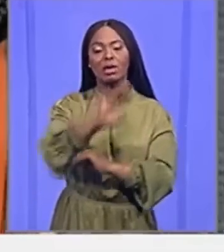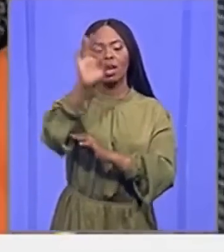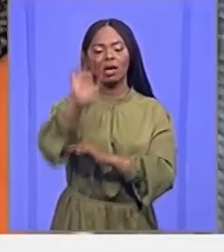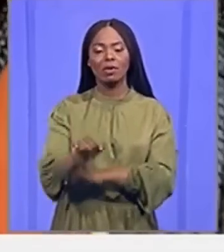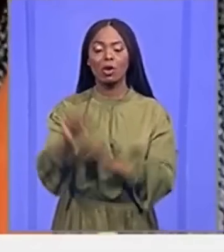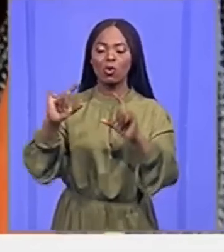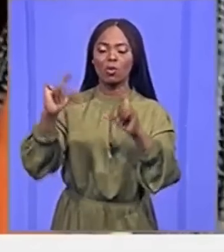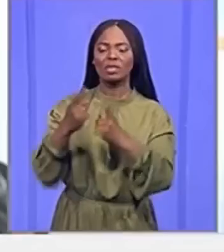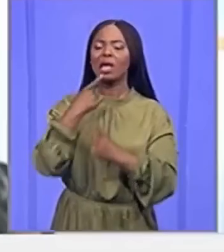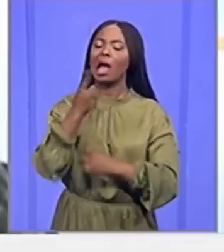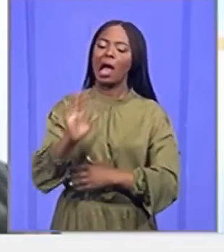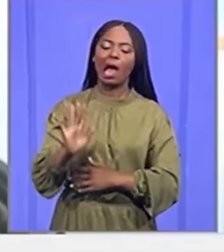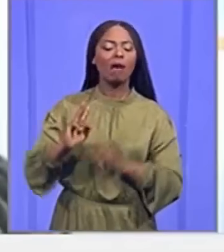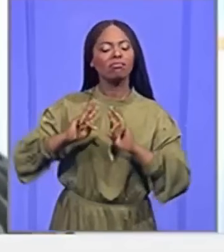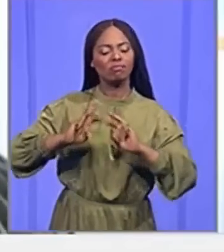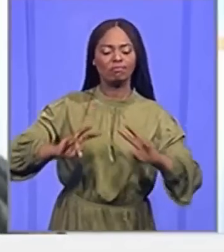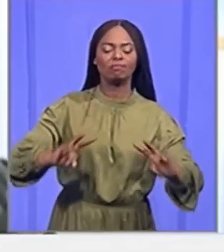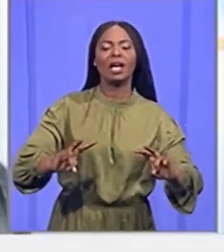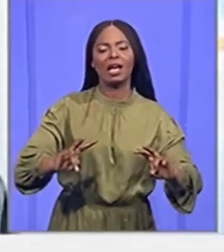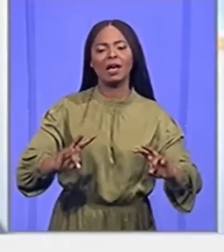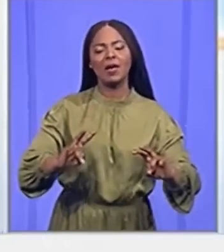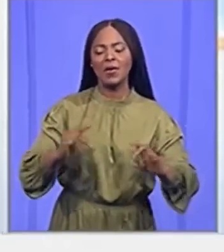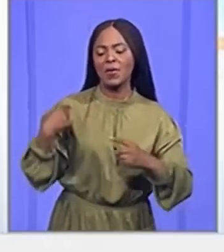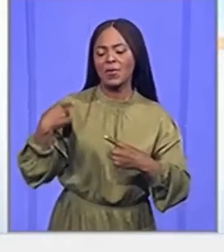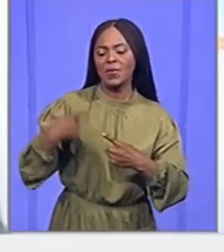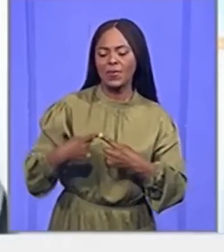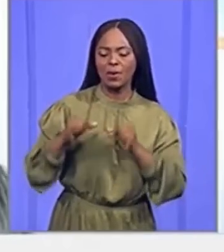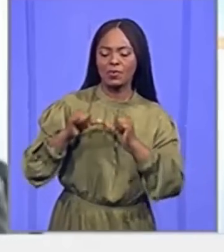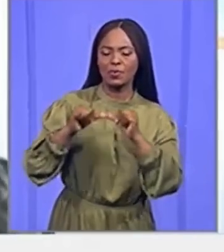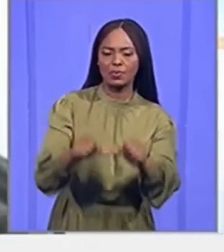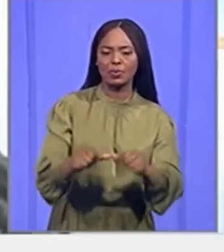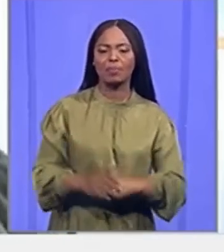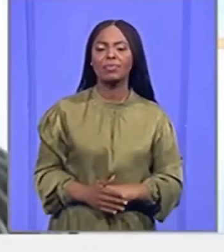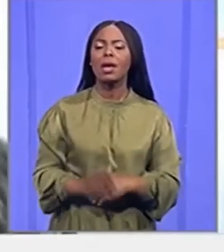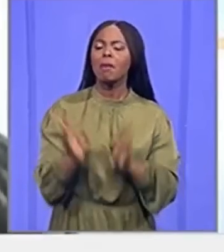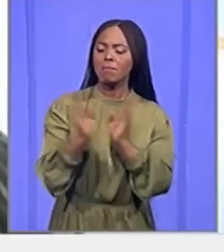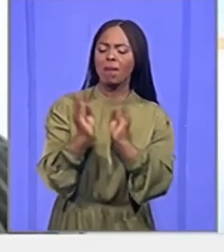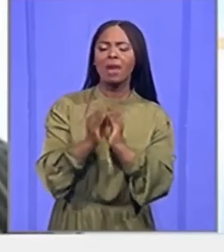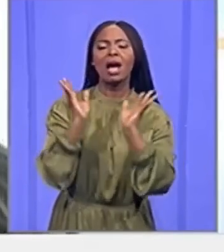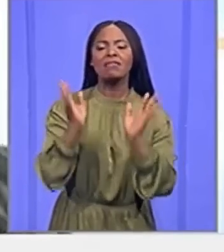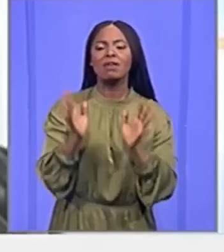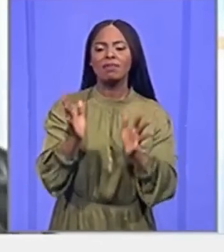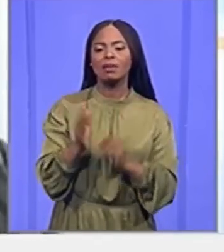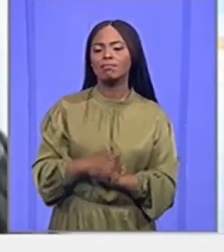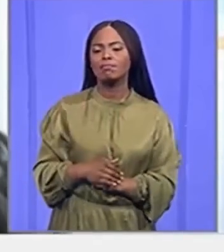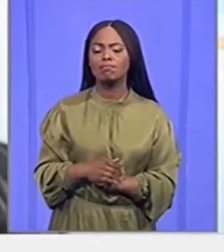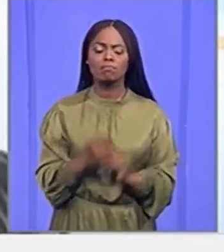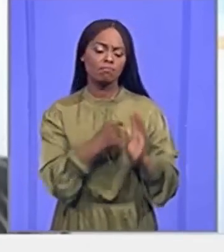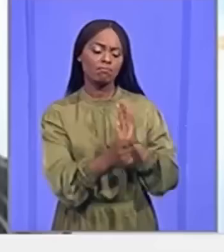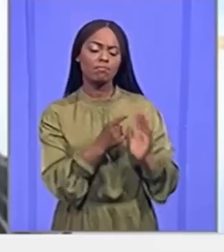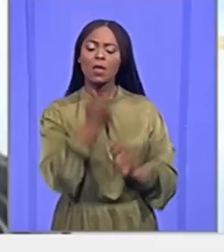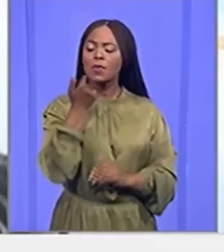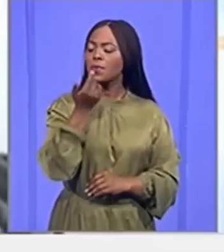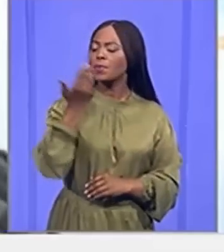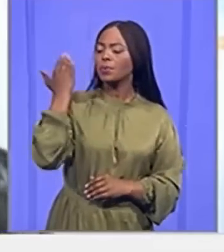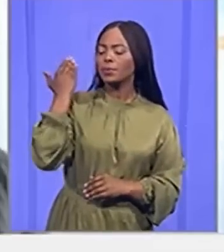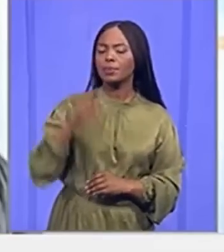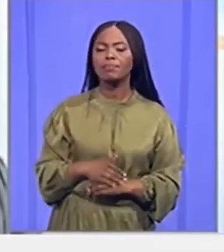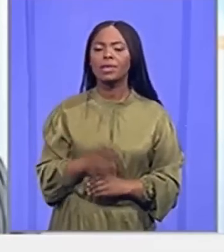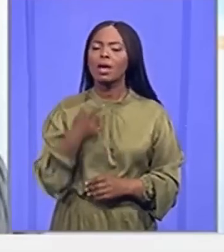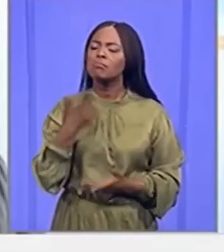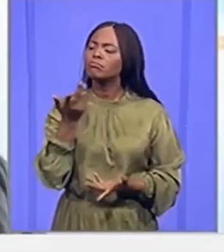ntse e dira dipatlisiso. Re ile ga kopana le bona bekeng yana ena ke le mo yona e le bona go utlwisisa go lona go iponela go nna maemo